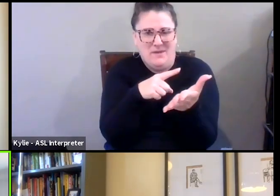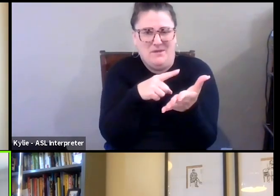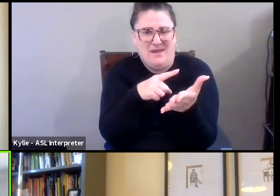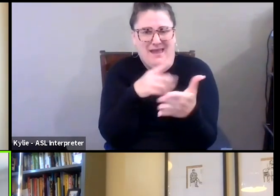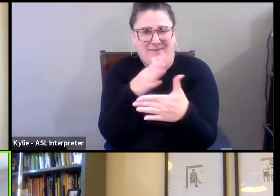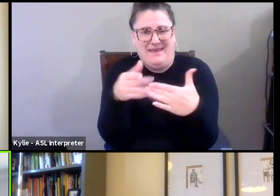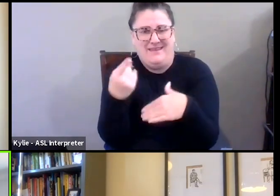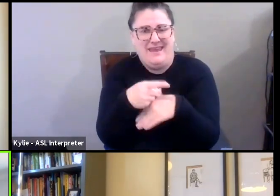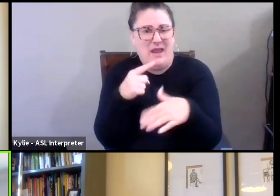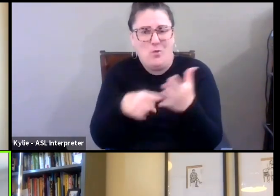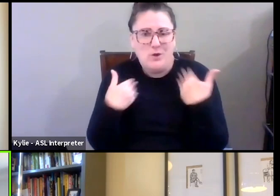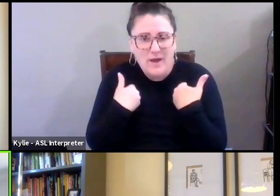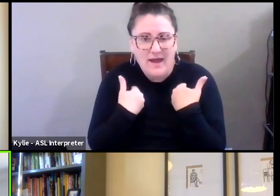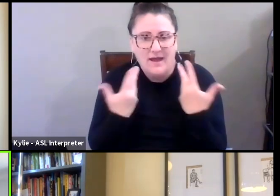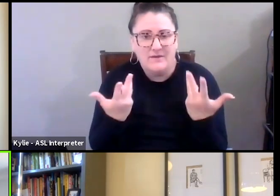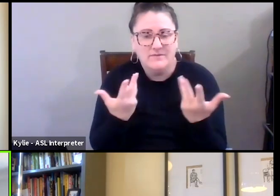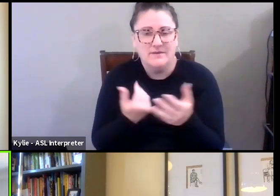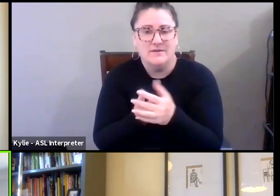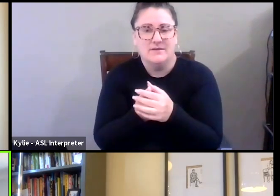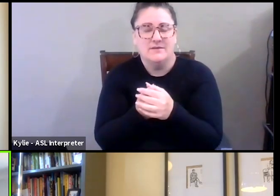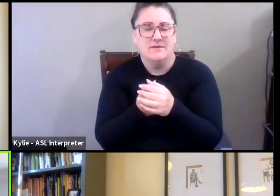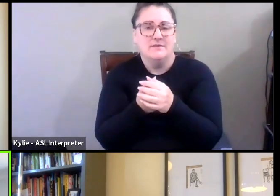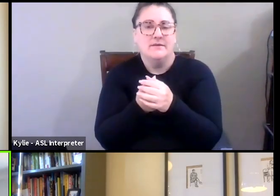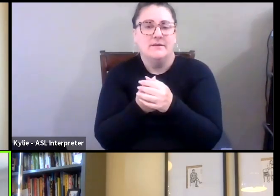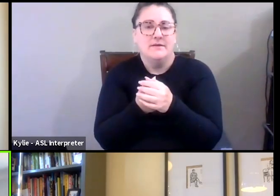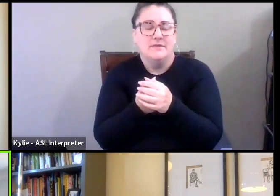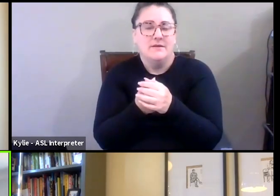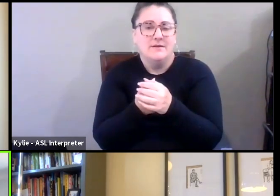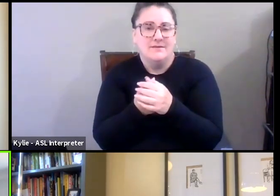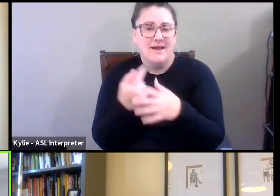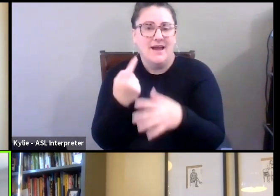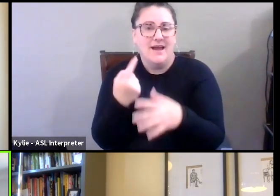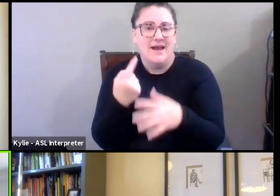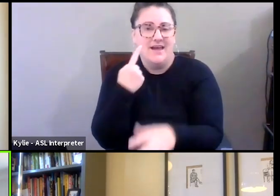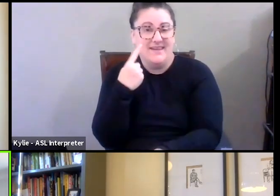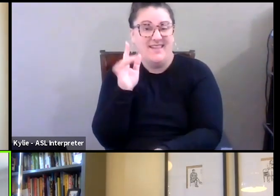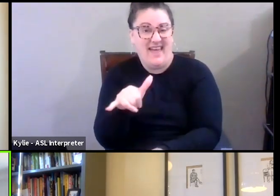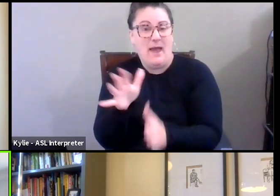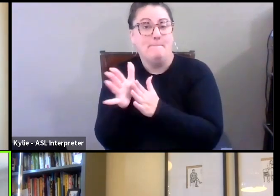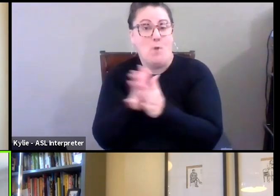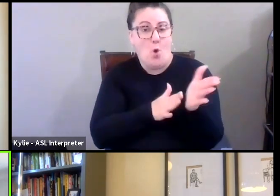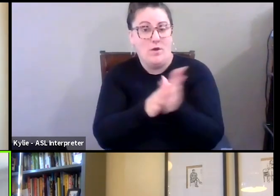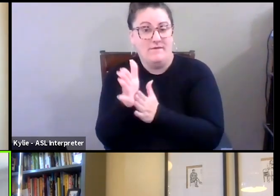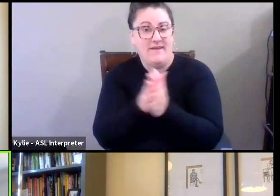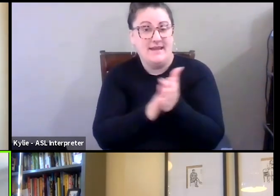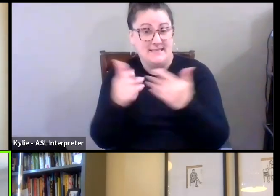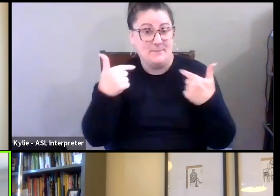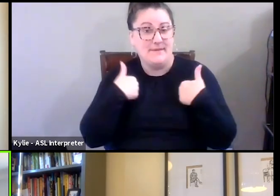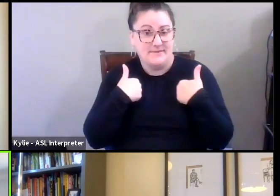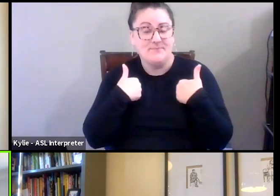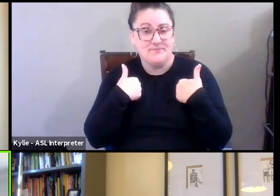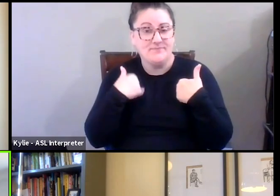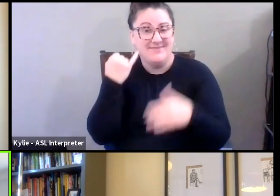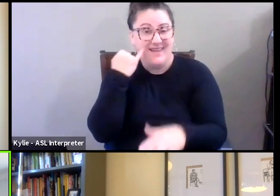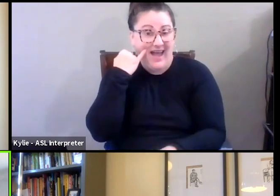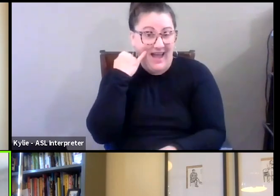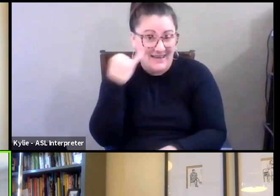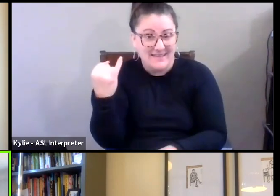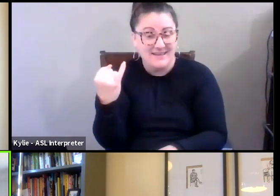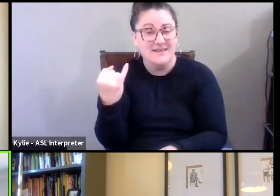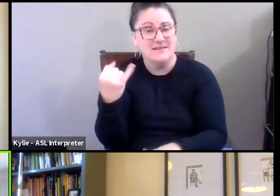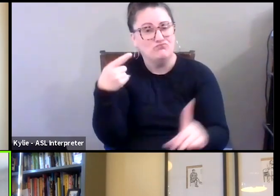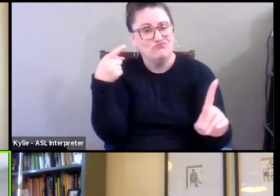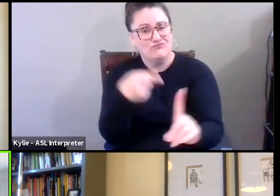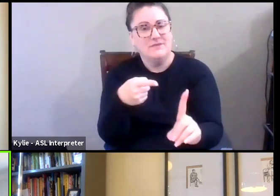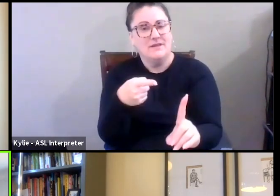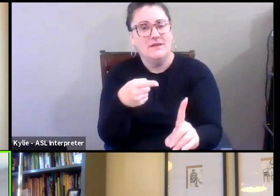day? And that's, I think a lot of that is what motivates me, is the idea that that